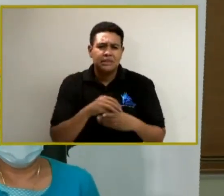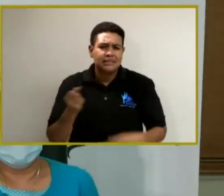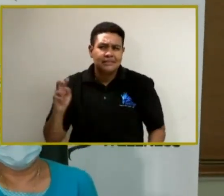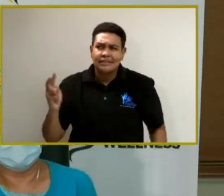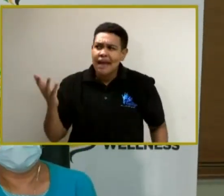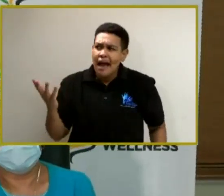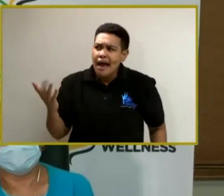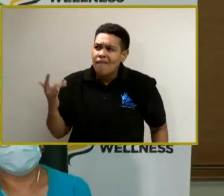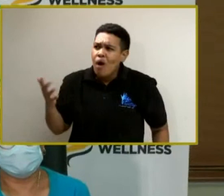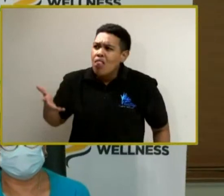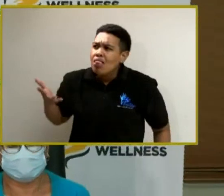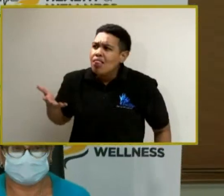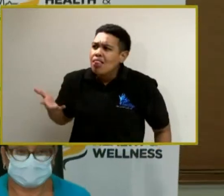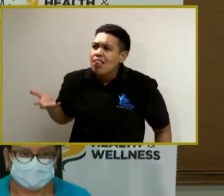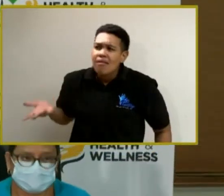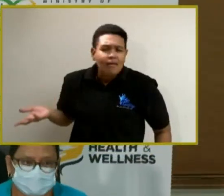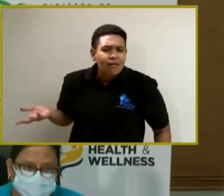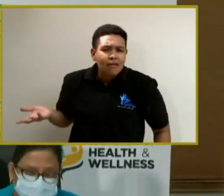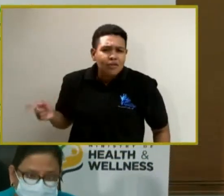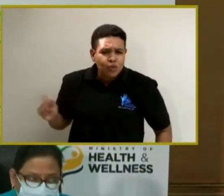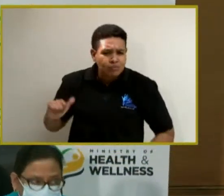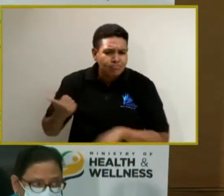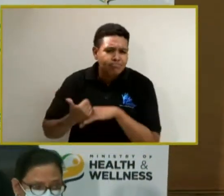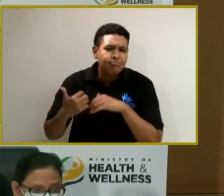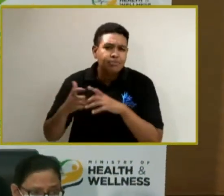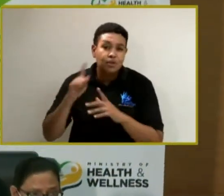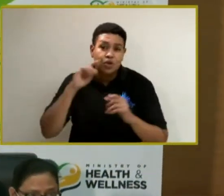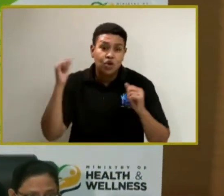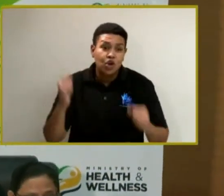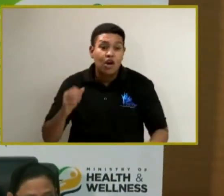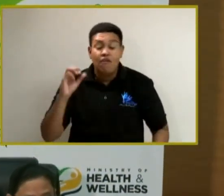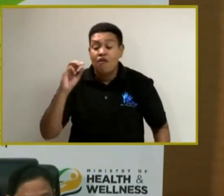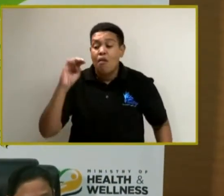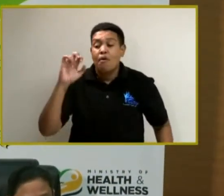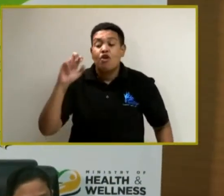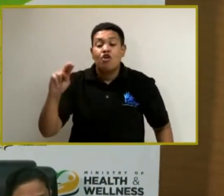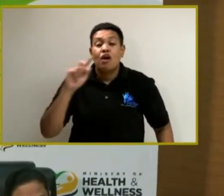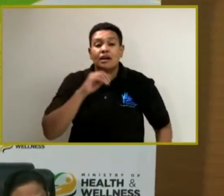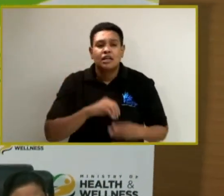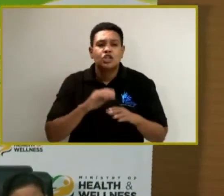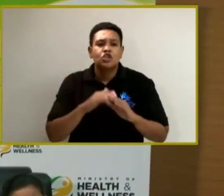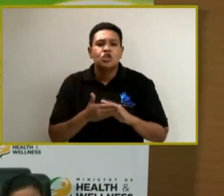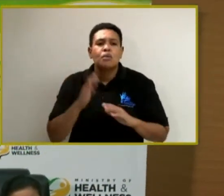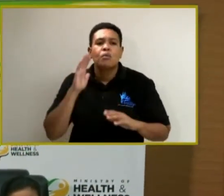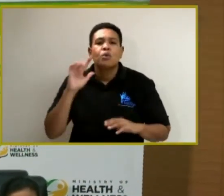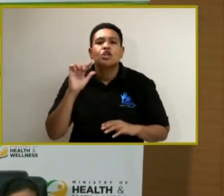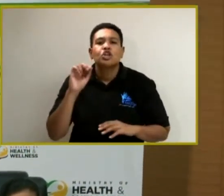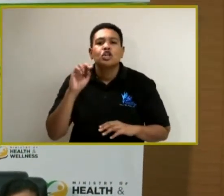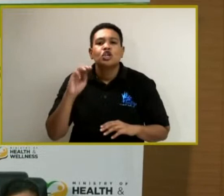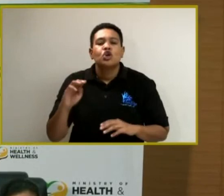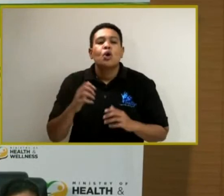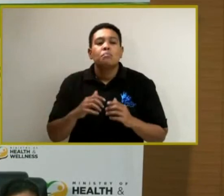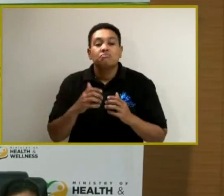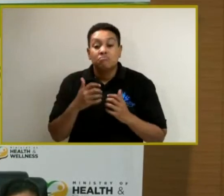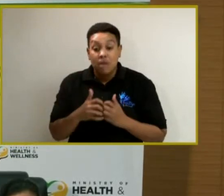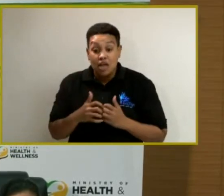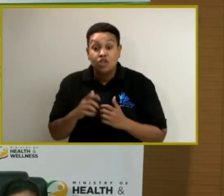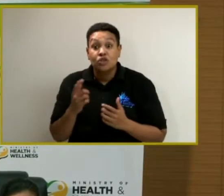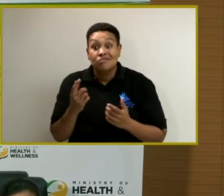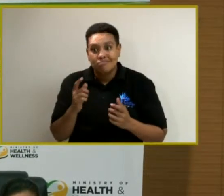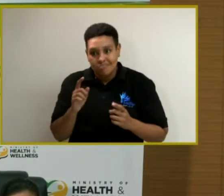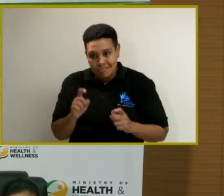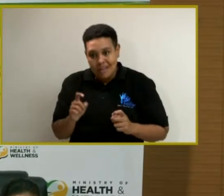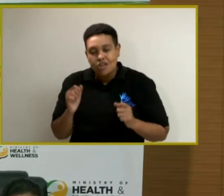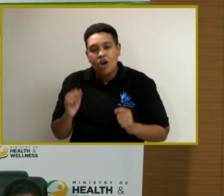And she's also asking, have we confirmed that Omicron is in Jamaica, or will the genome sequencing machine doing samples now